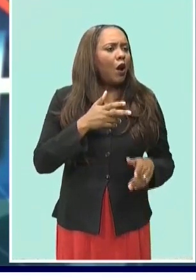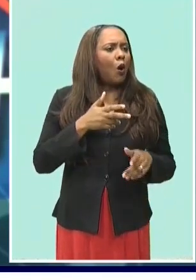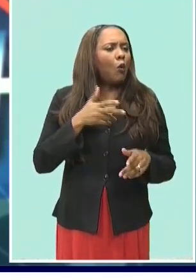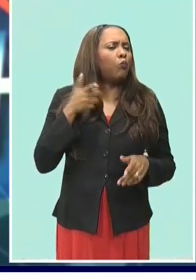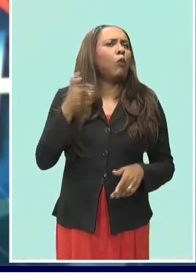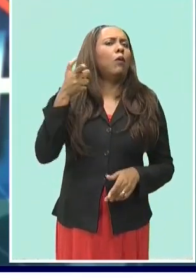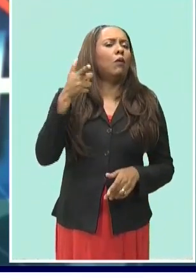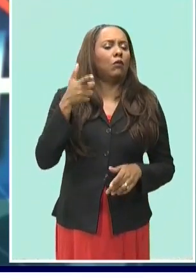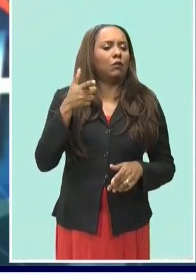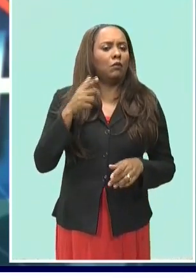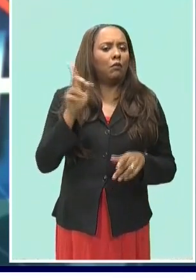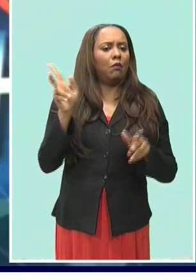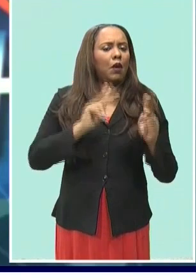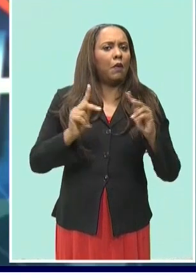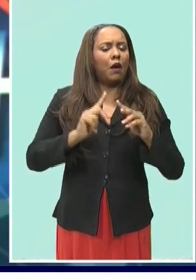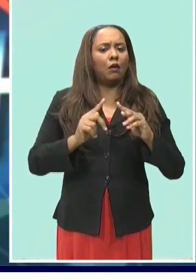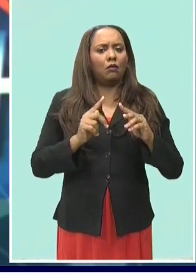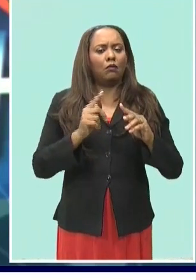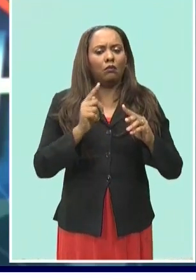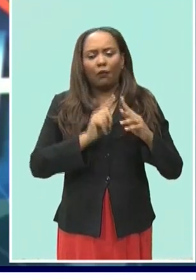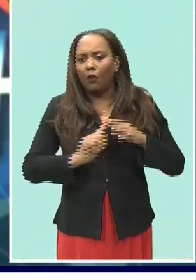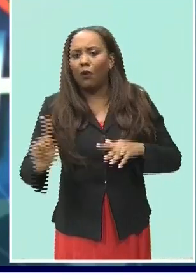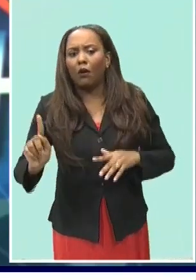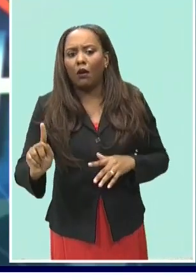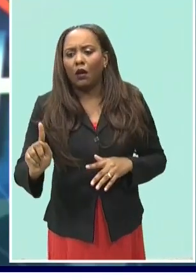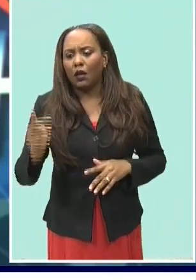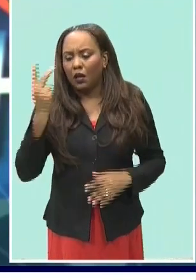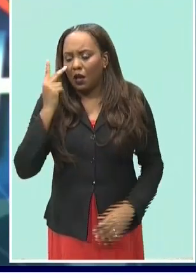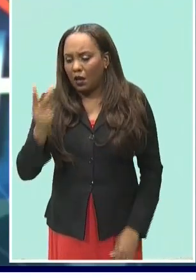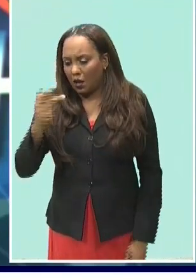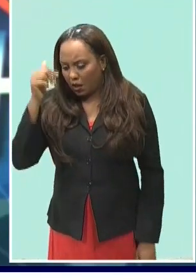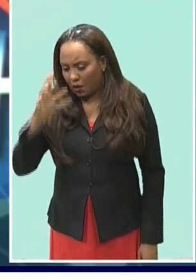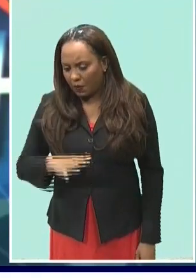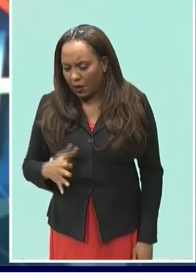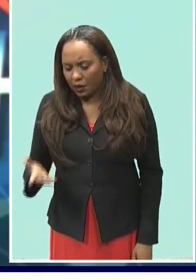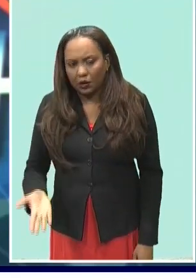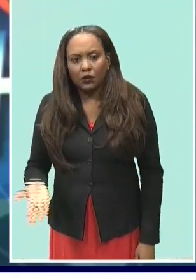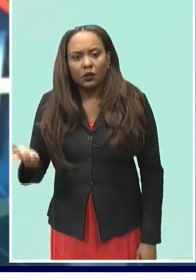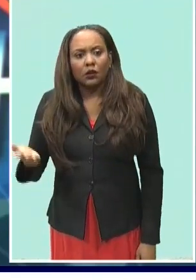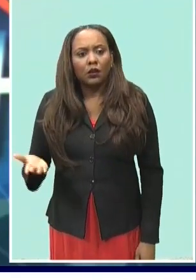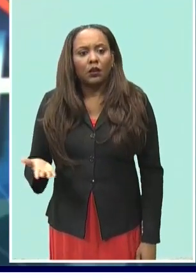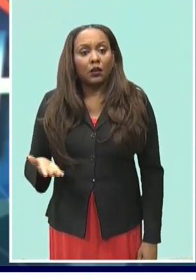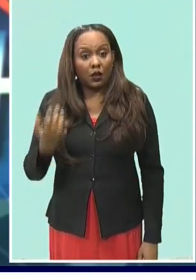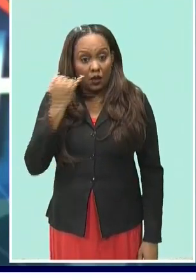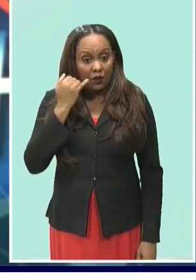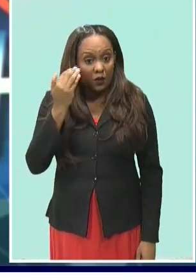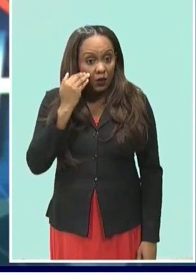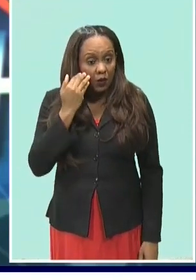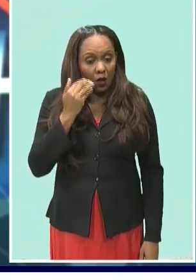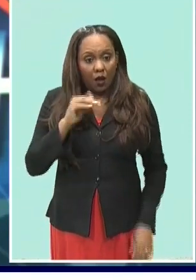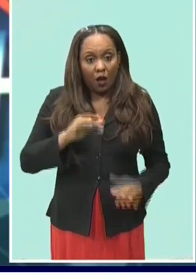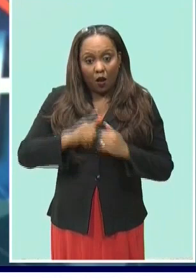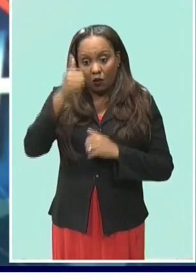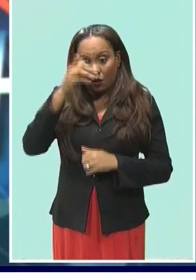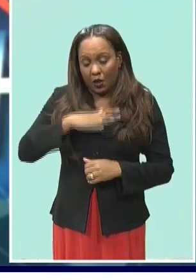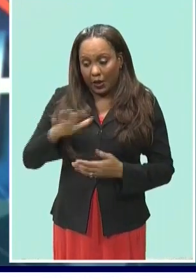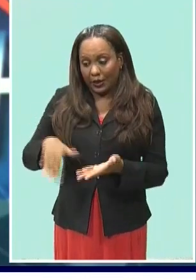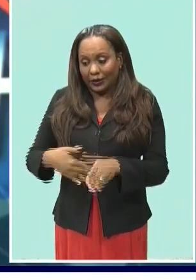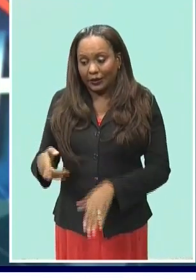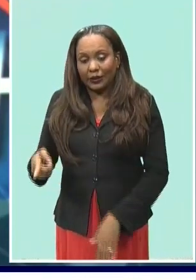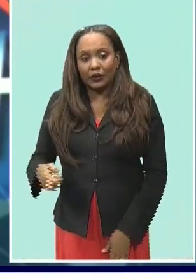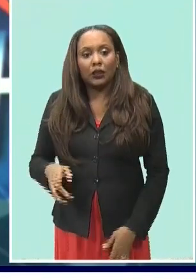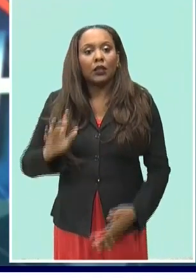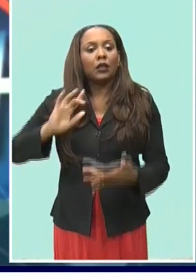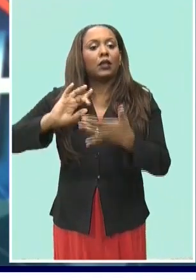personnel arrived on the scene, he was pronounced dead. Police are asking anyone who may have any information that can assist in their investigation